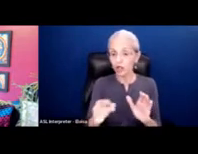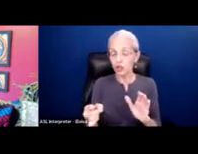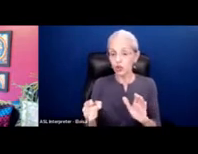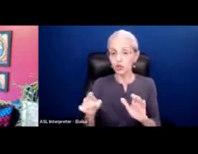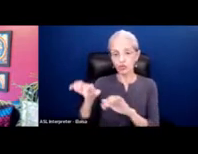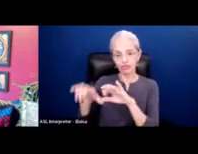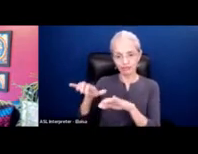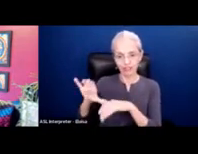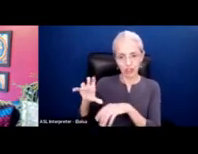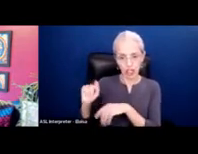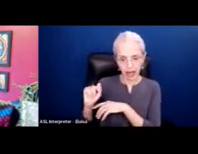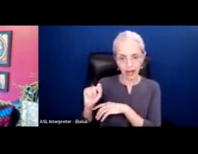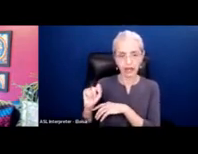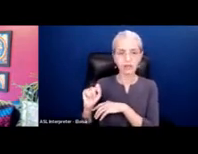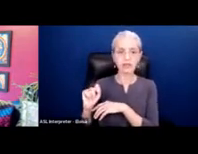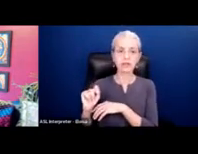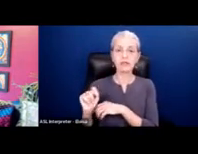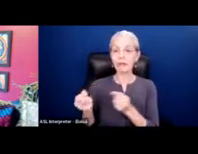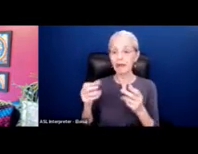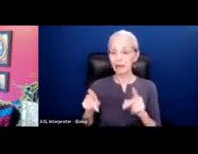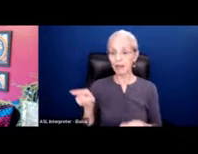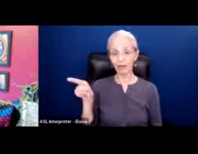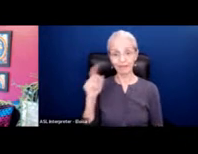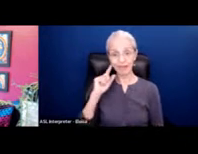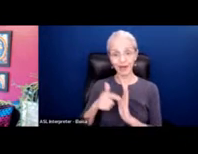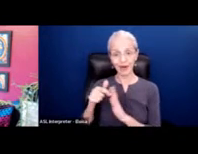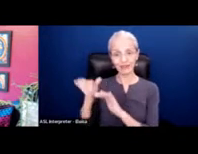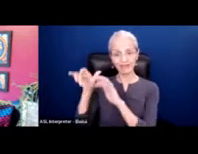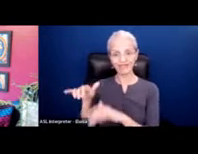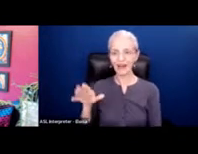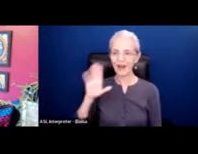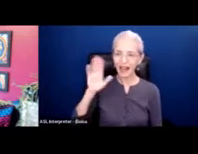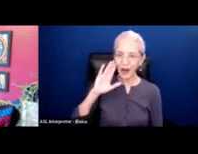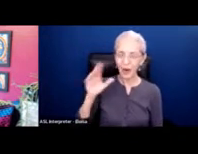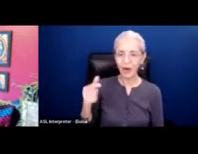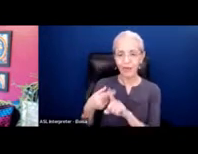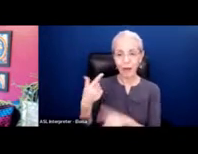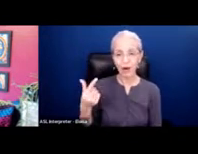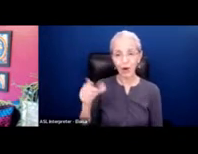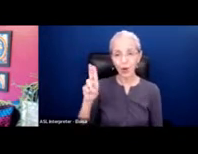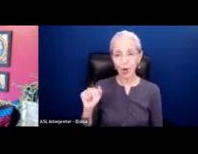chat, and many, many folks are already doing so. Oh, hello in Guam.